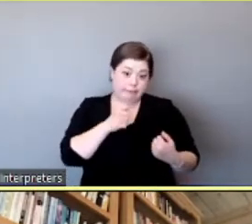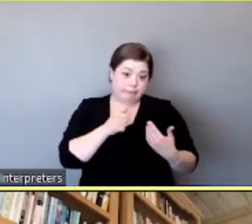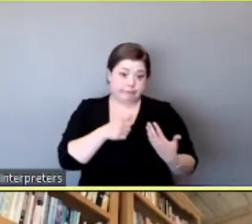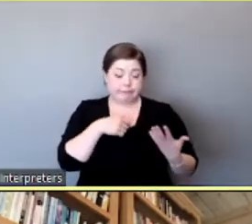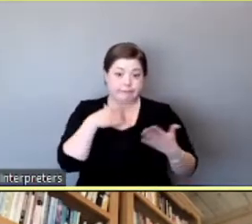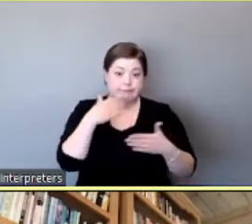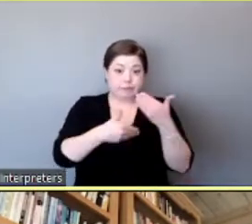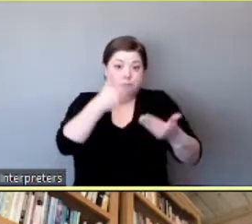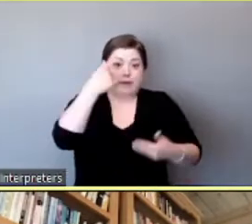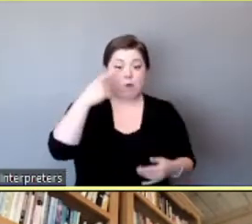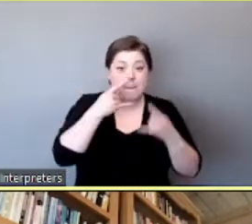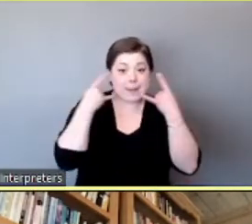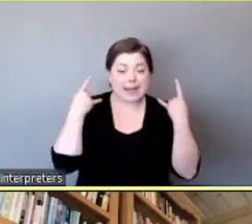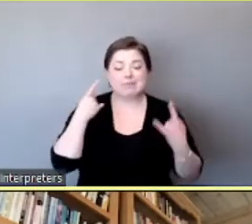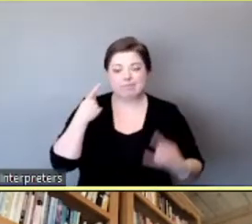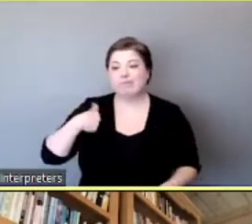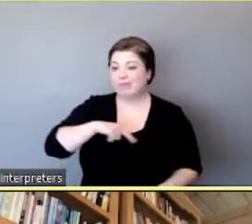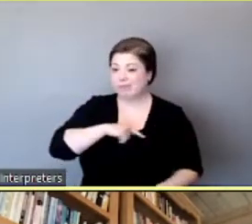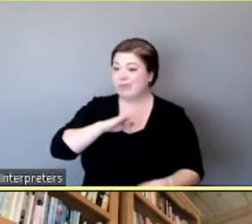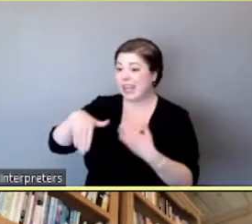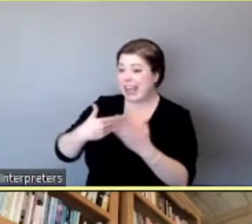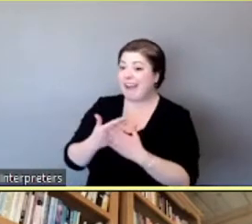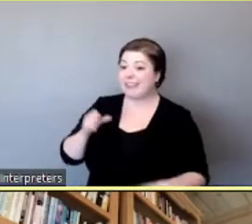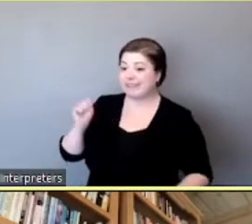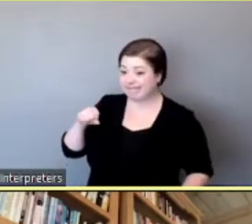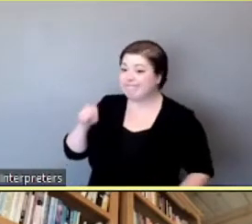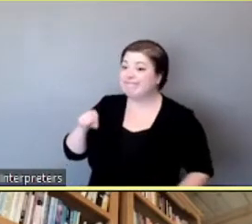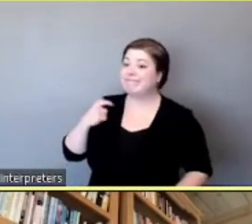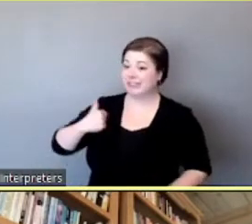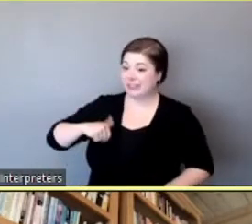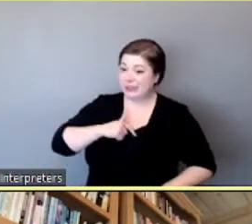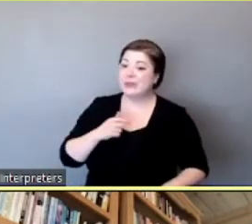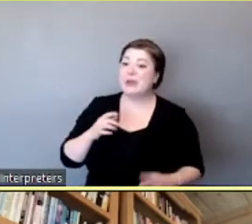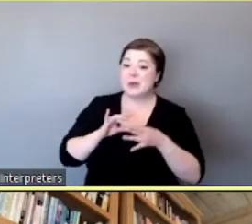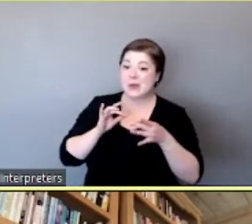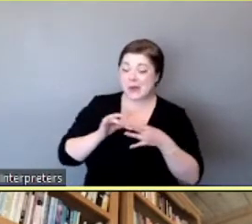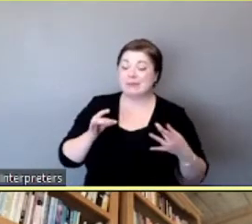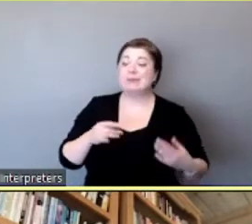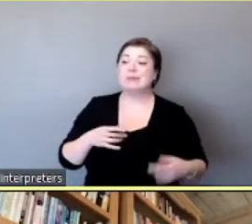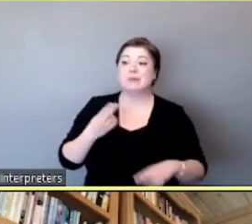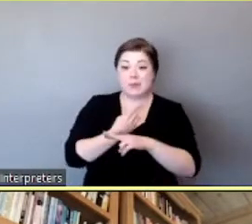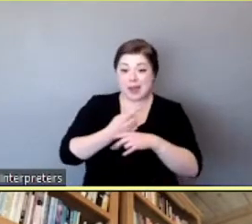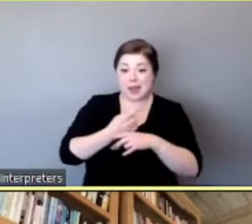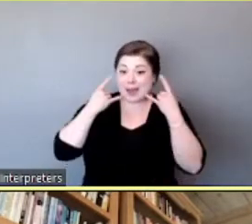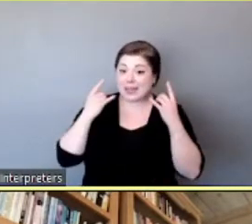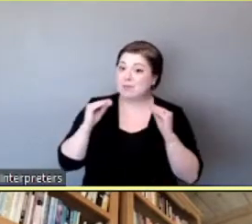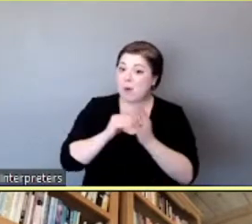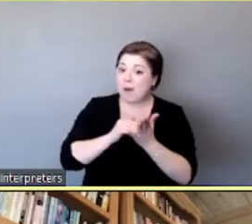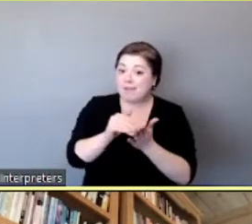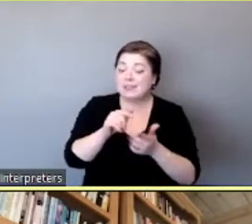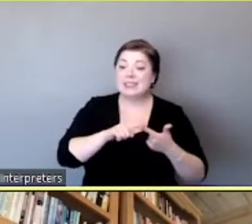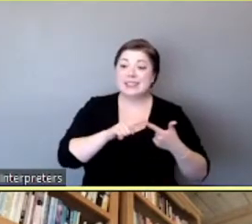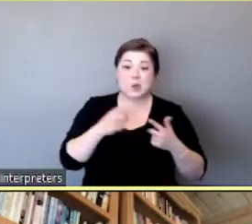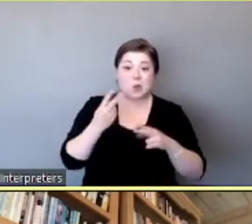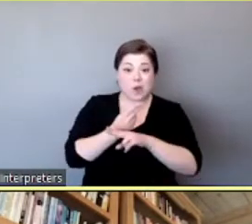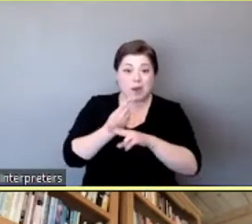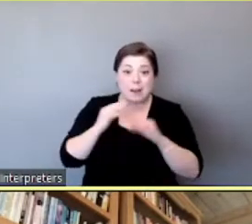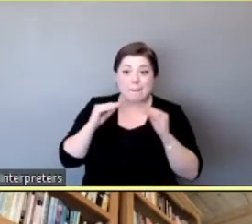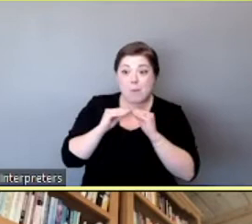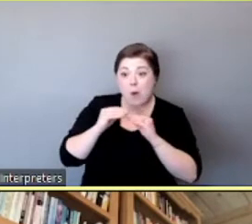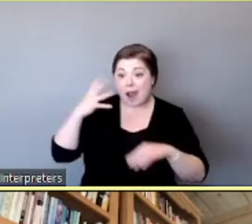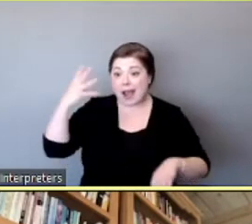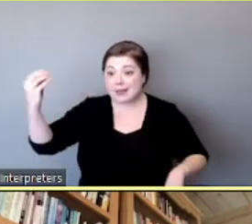They were wearing a mask more. They were wearing it outside. They were being much more careful in indoor spaces or